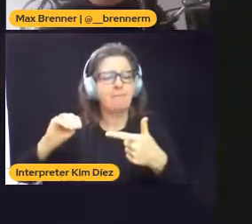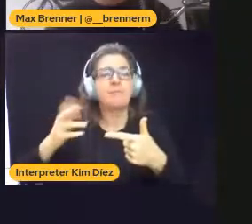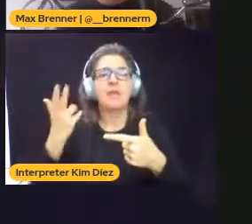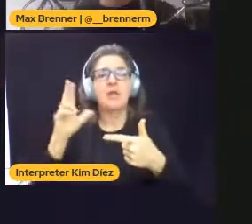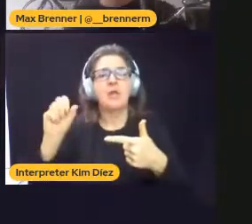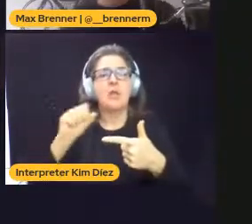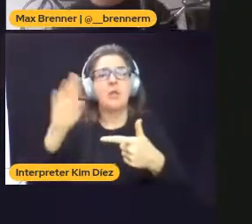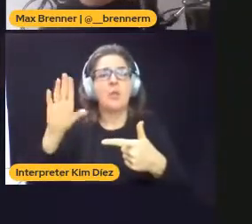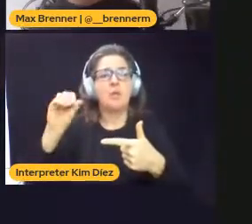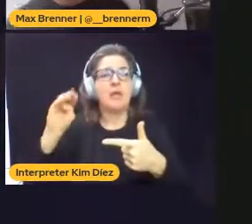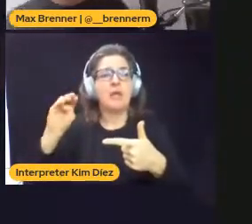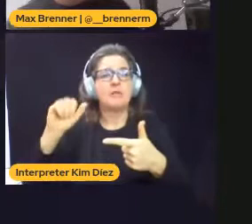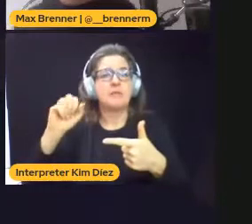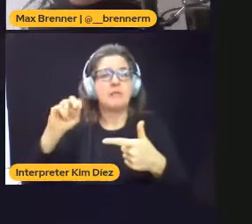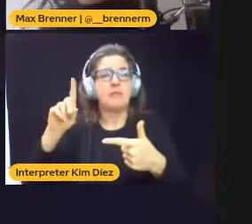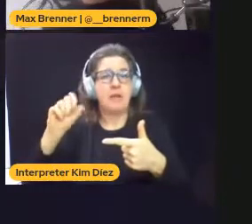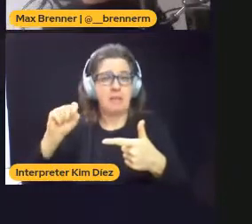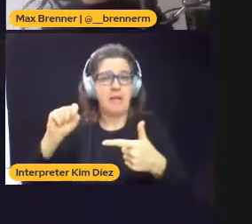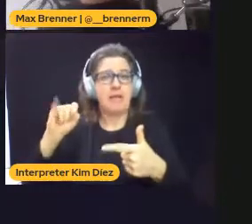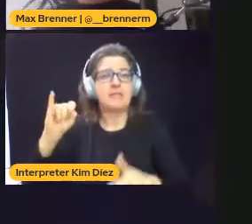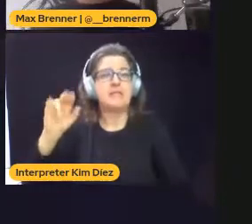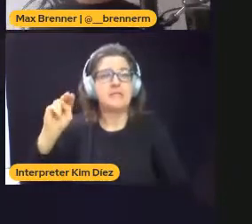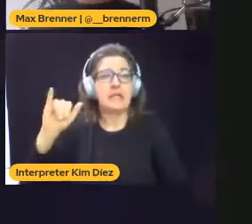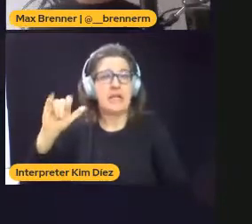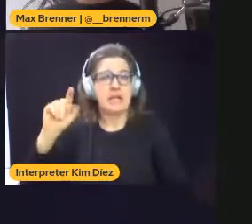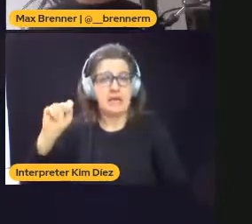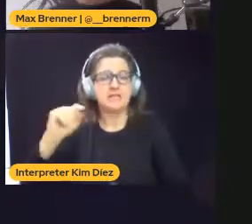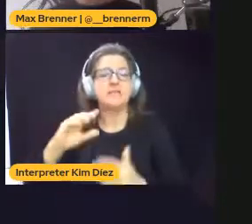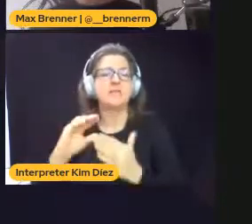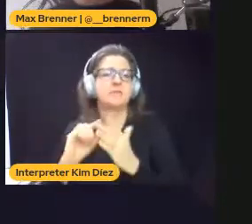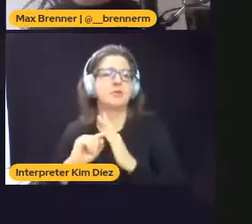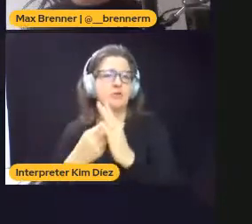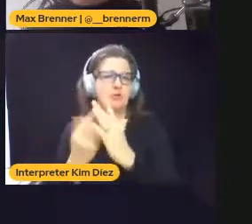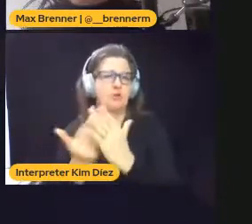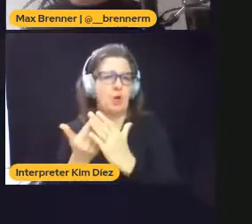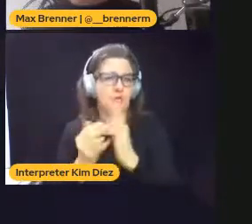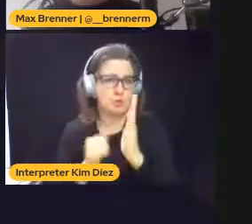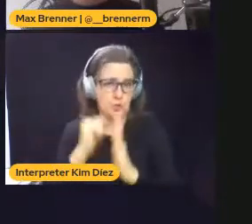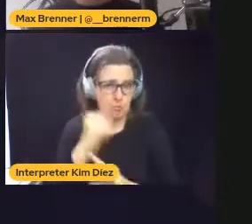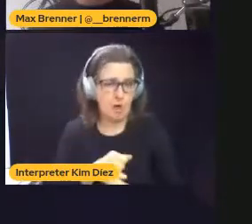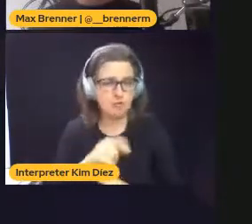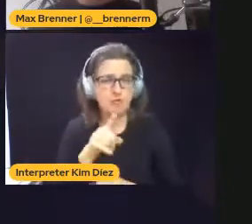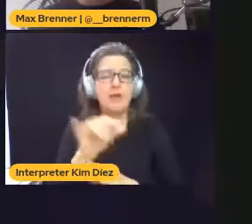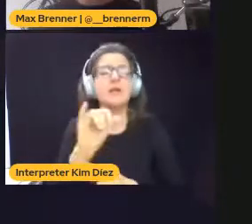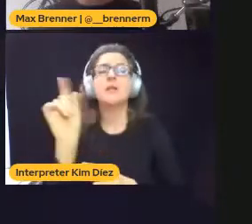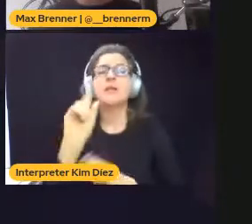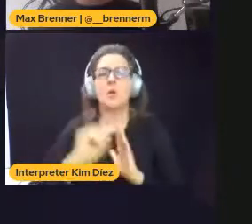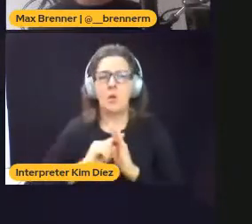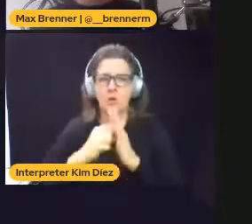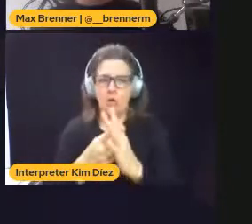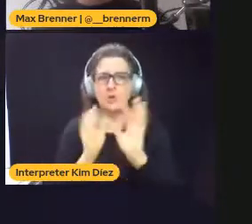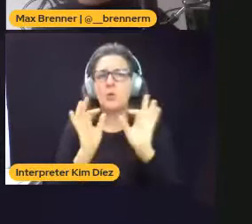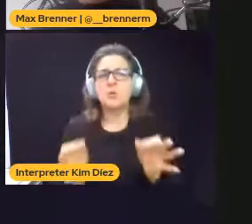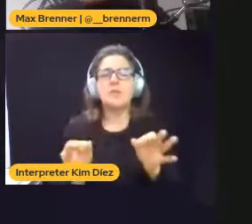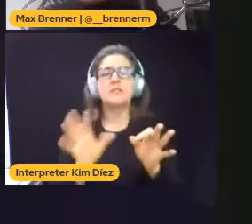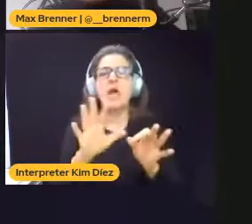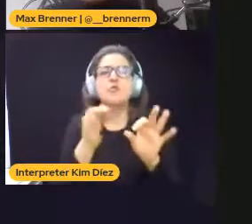init. So this one starts a new project. Here it's also the point where you decide for your programming language of